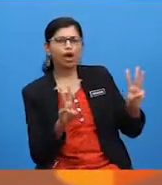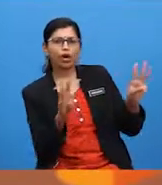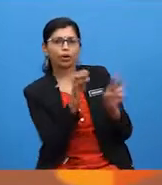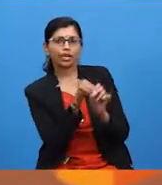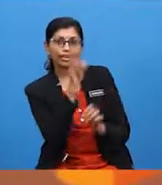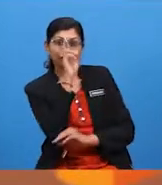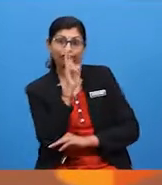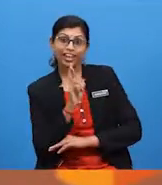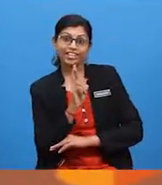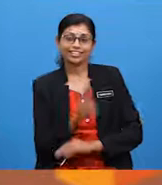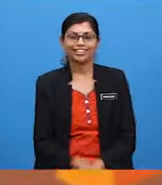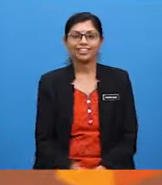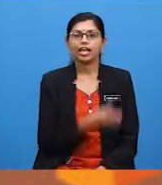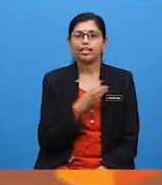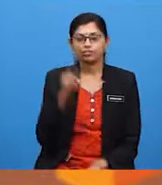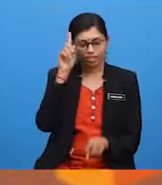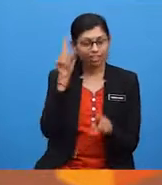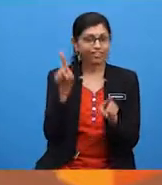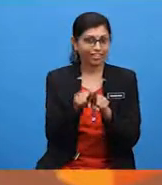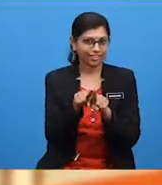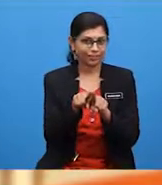it, and she happily agreed.